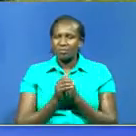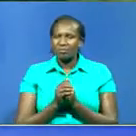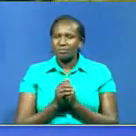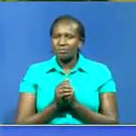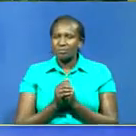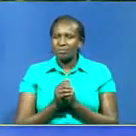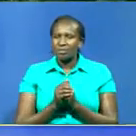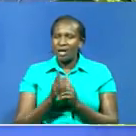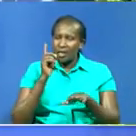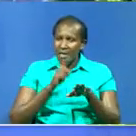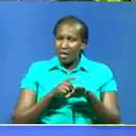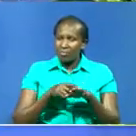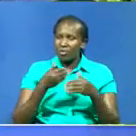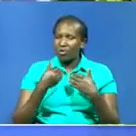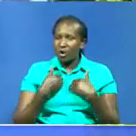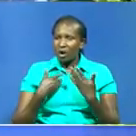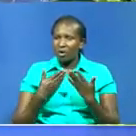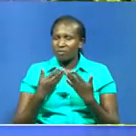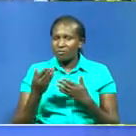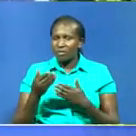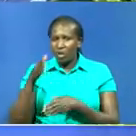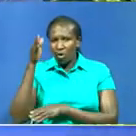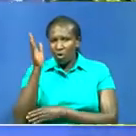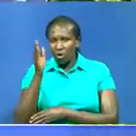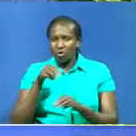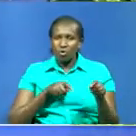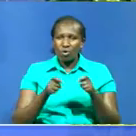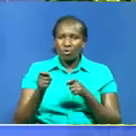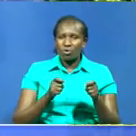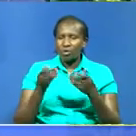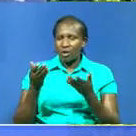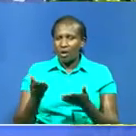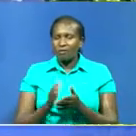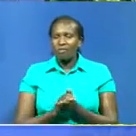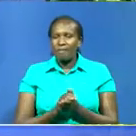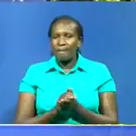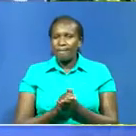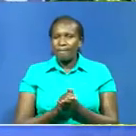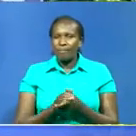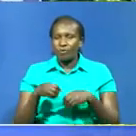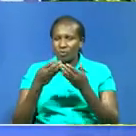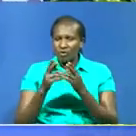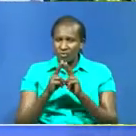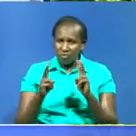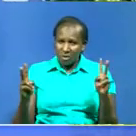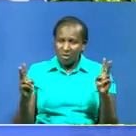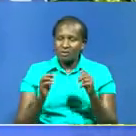And when you have that peace, yeah, knowing that God is in charge and is doing his thing, he gives you joy, he gives you peace, he gives